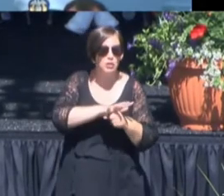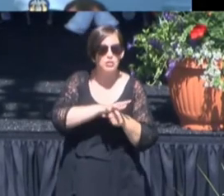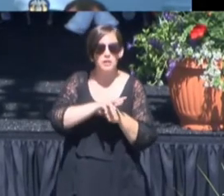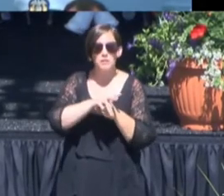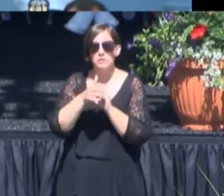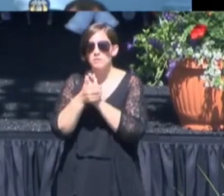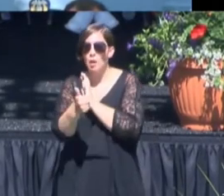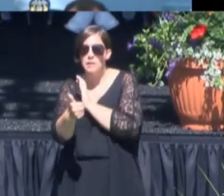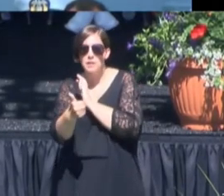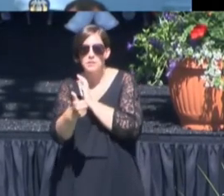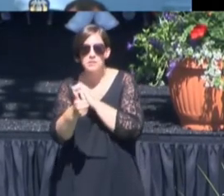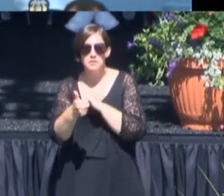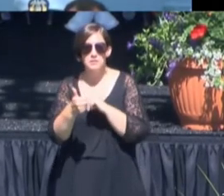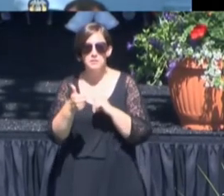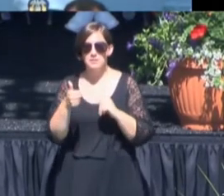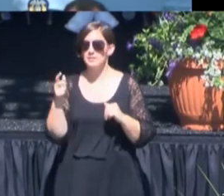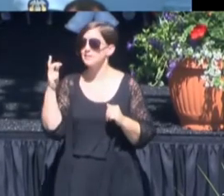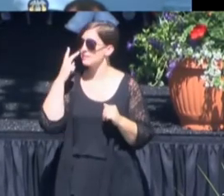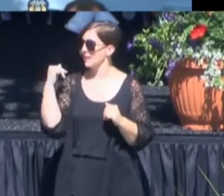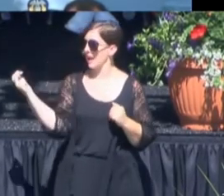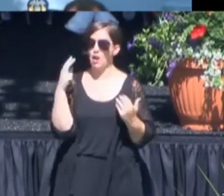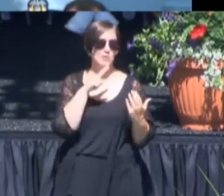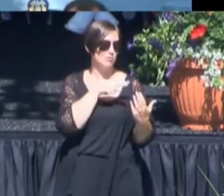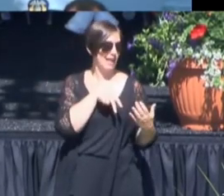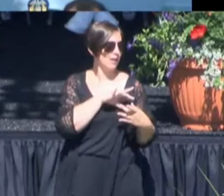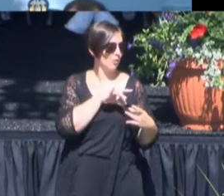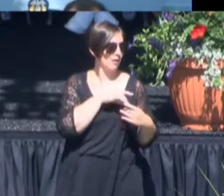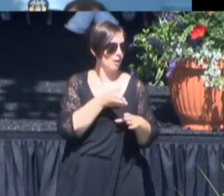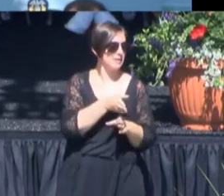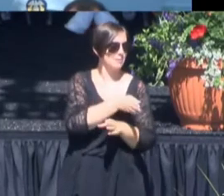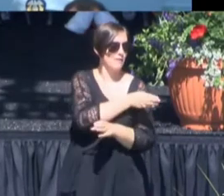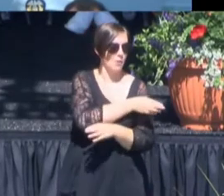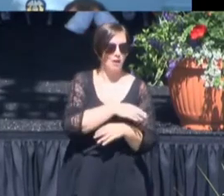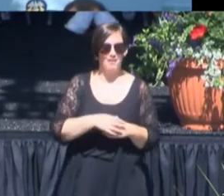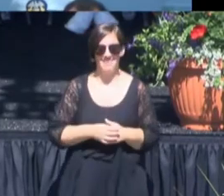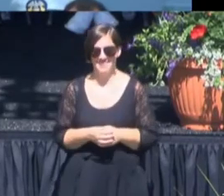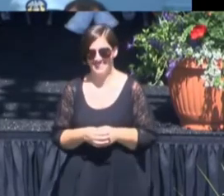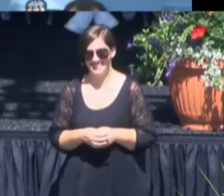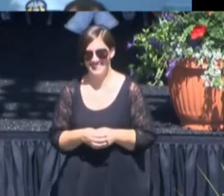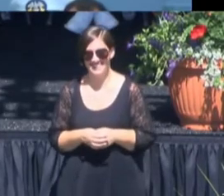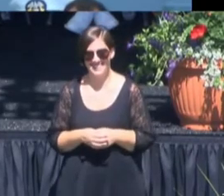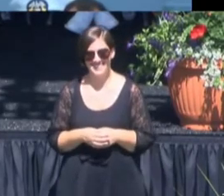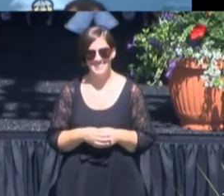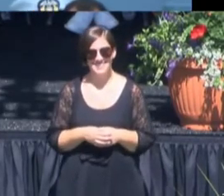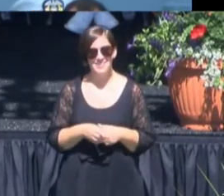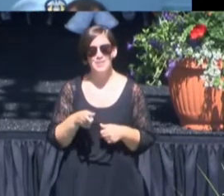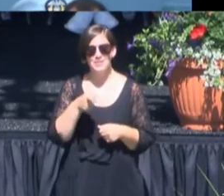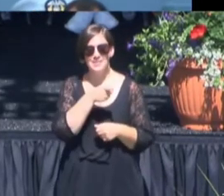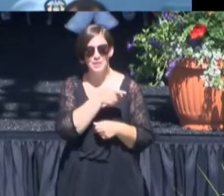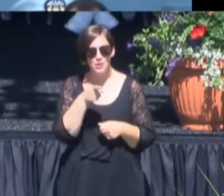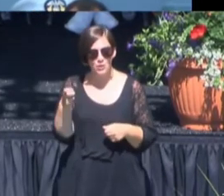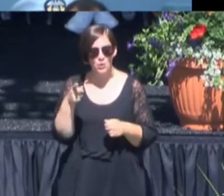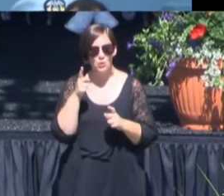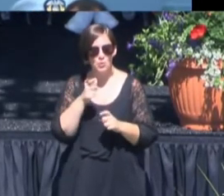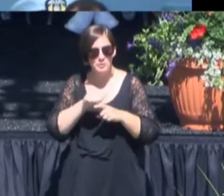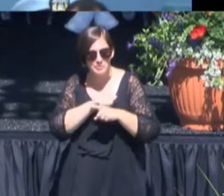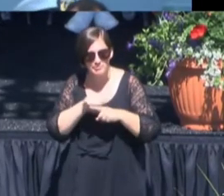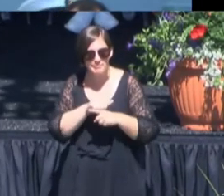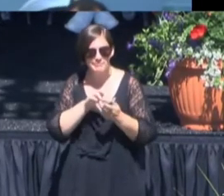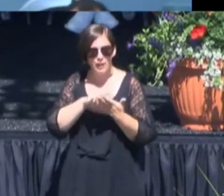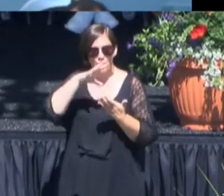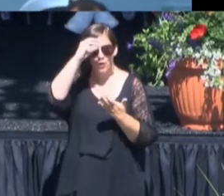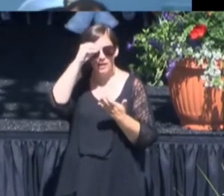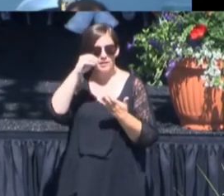competence. See, I was reading your material here, okay, young folks? You were made to be for that, and you don't want to